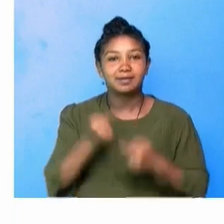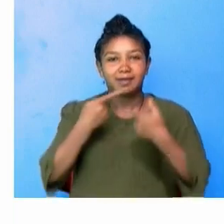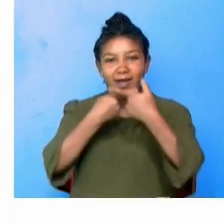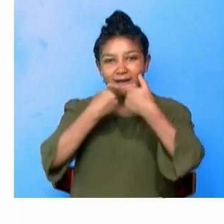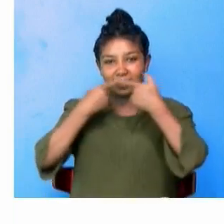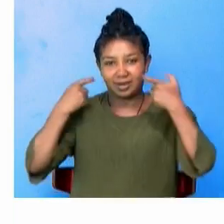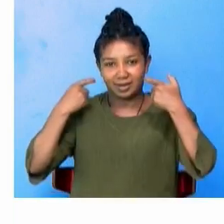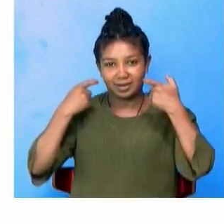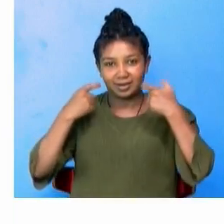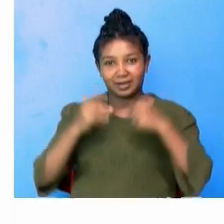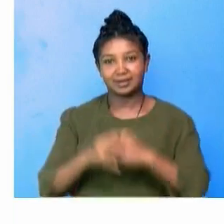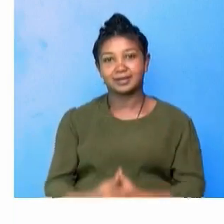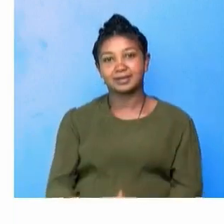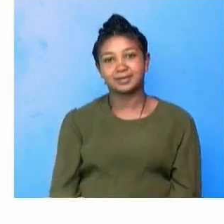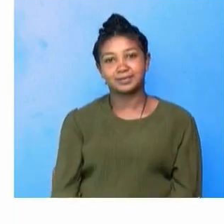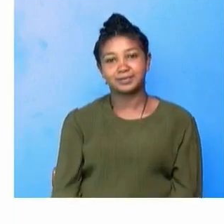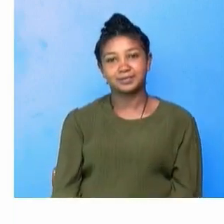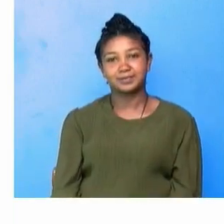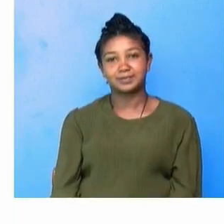ugly.